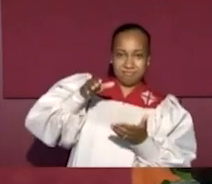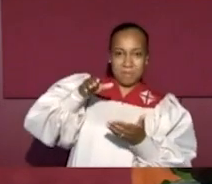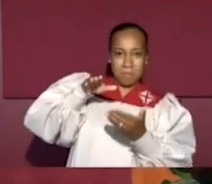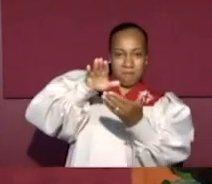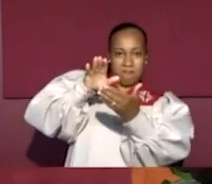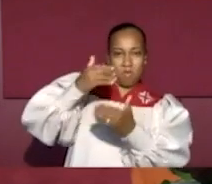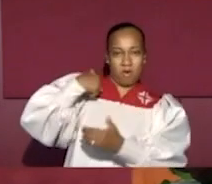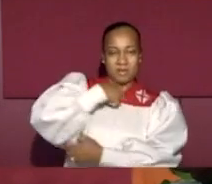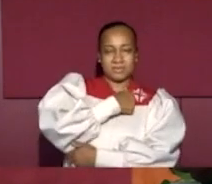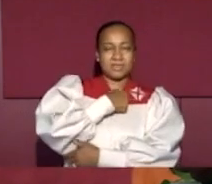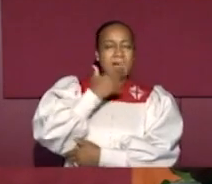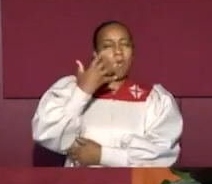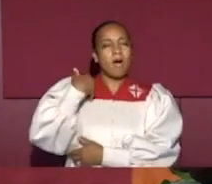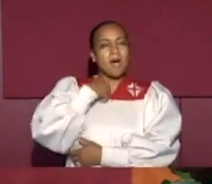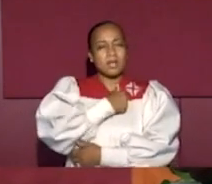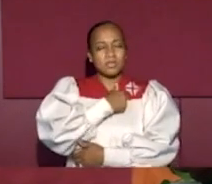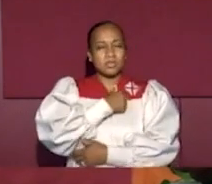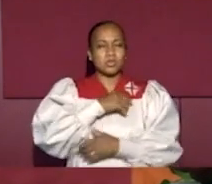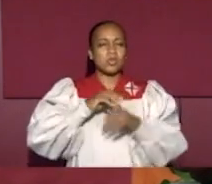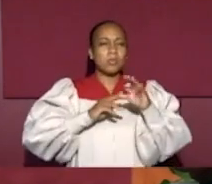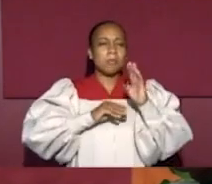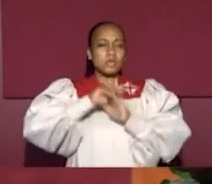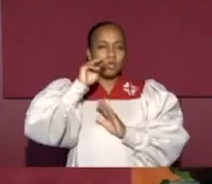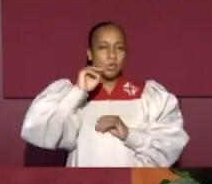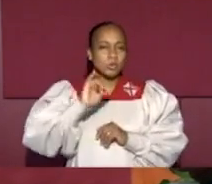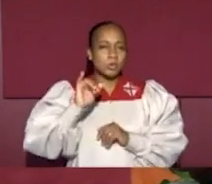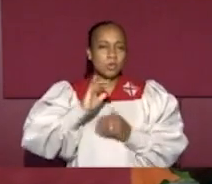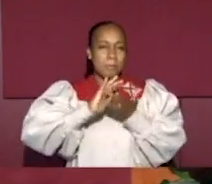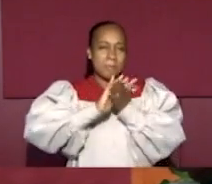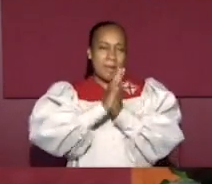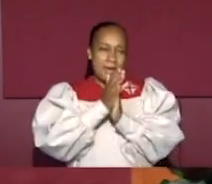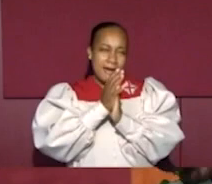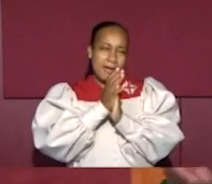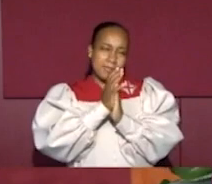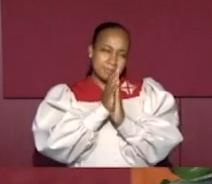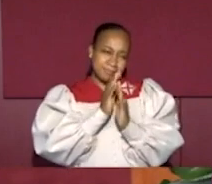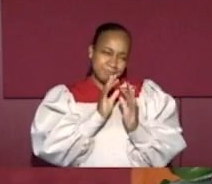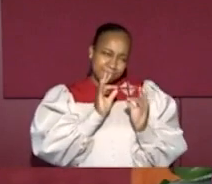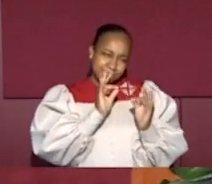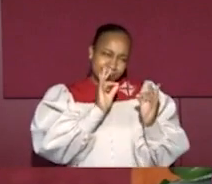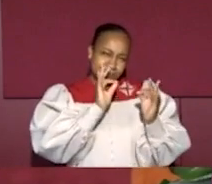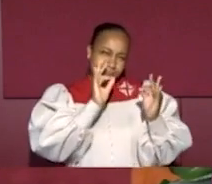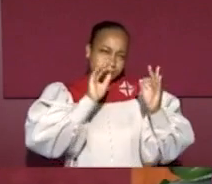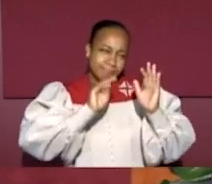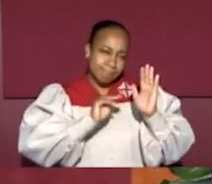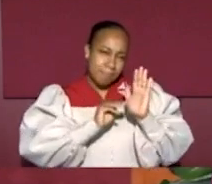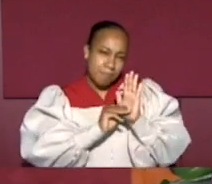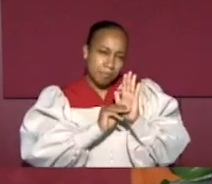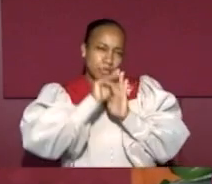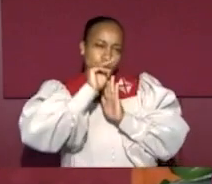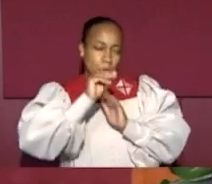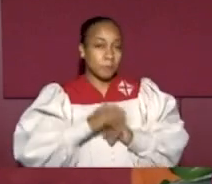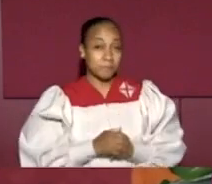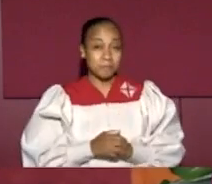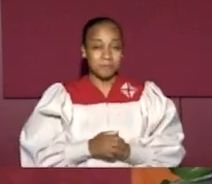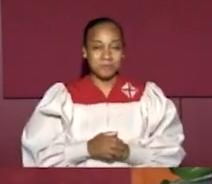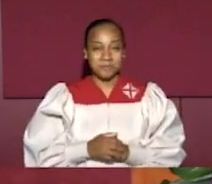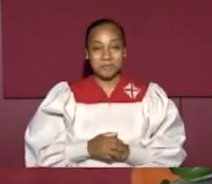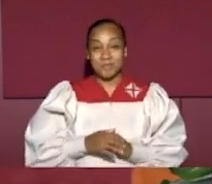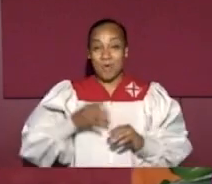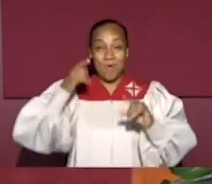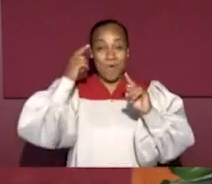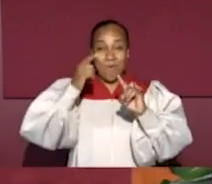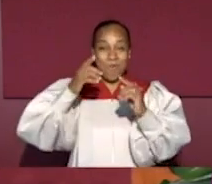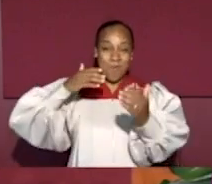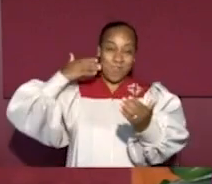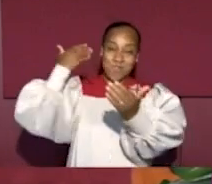to mature. That is to become perfected, to develop. And so the goal of this teaching is to reach the